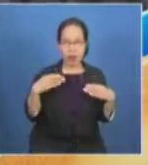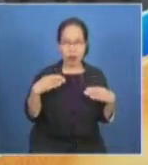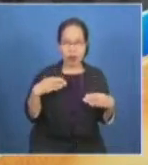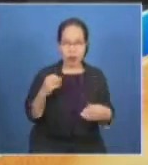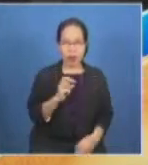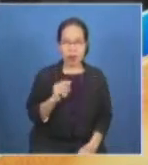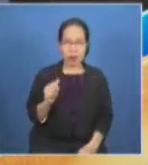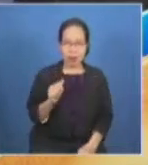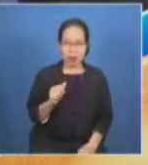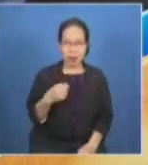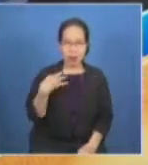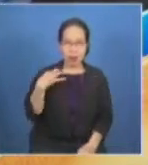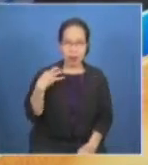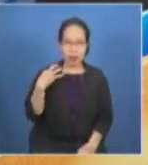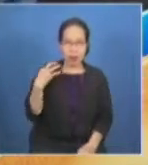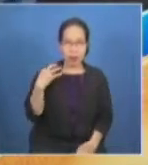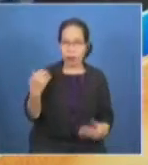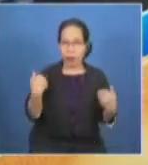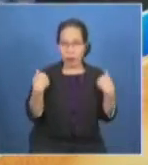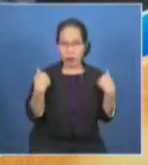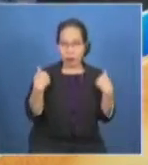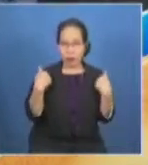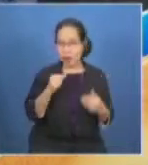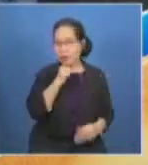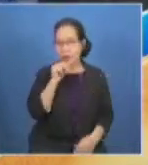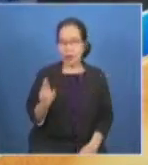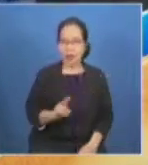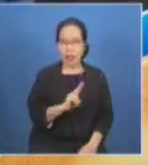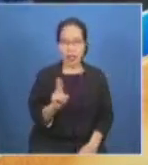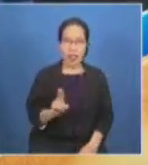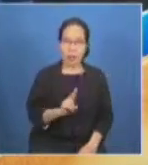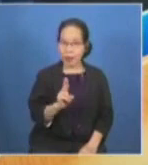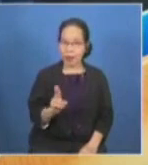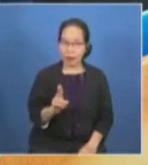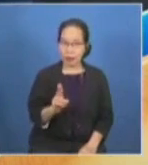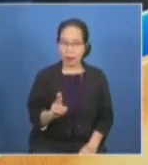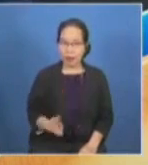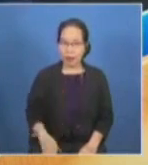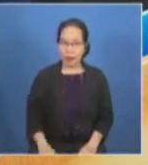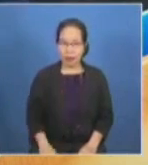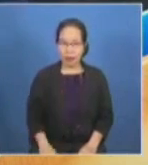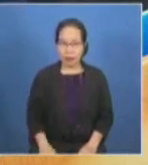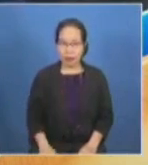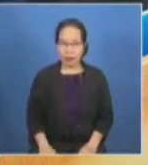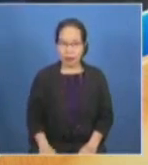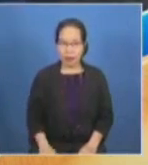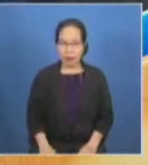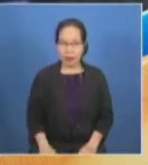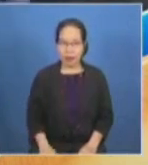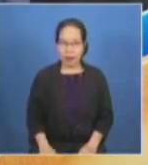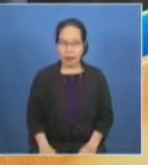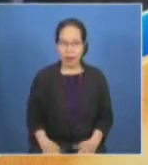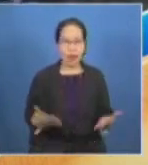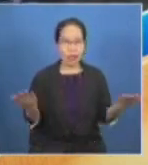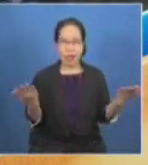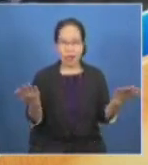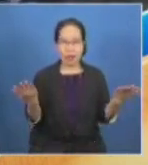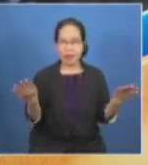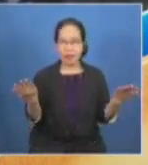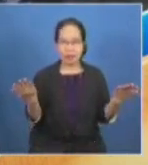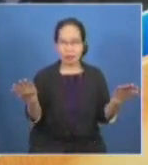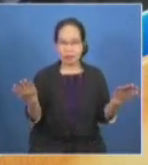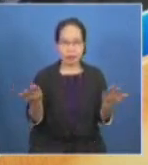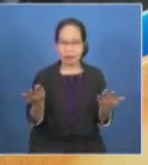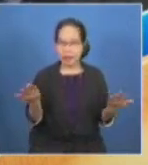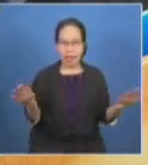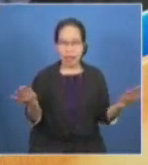have extra clothes? Those that are not being used? Wala po. None?